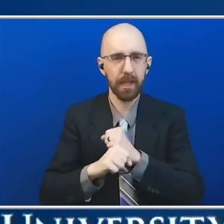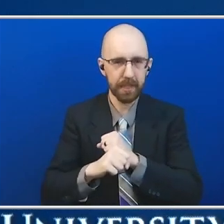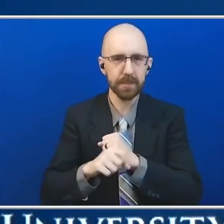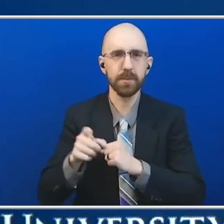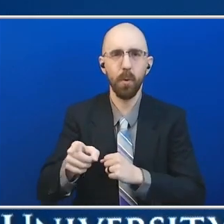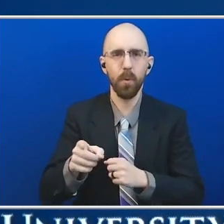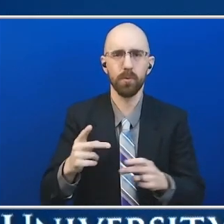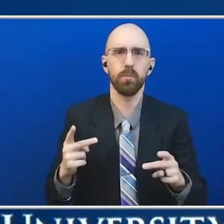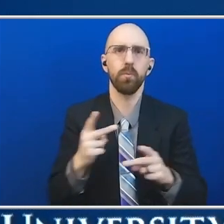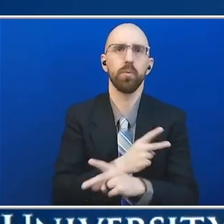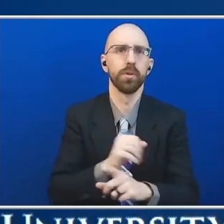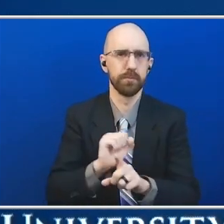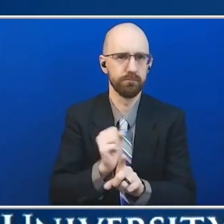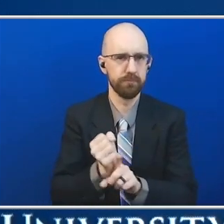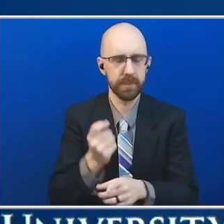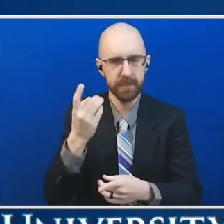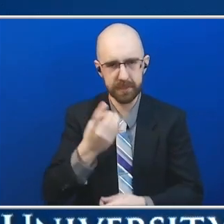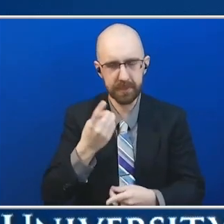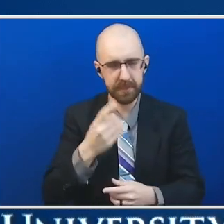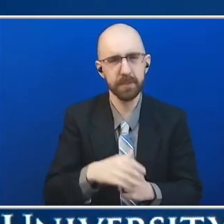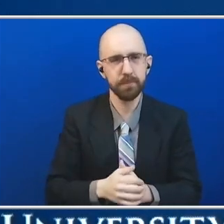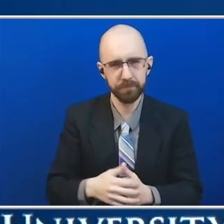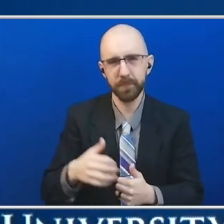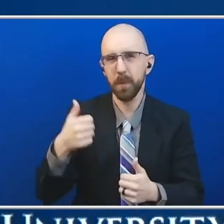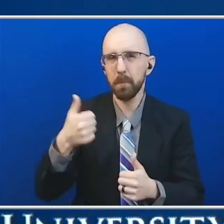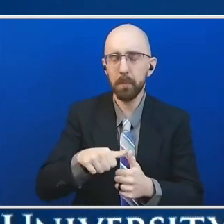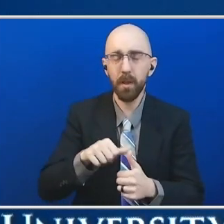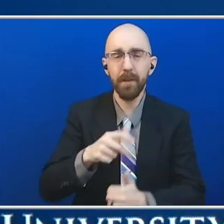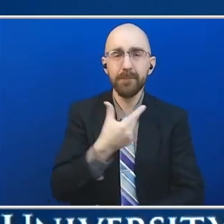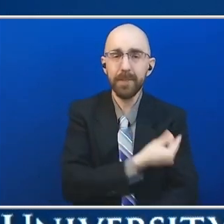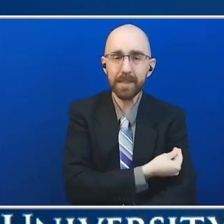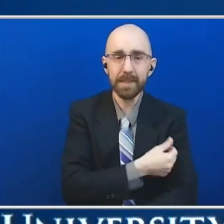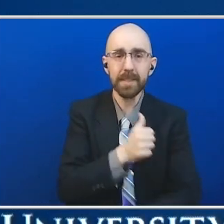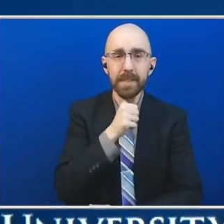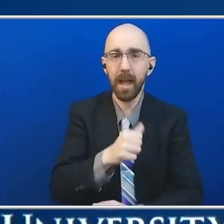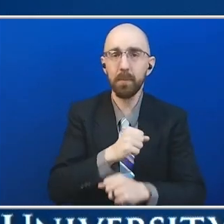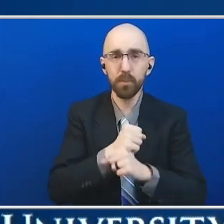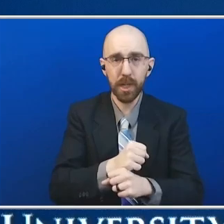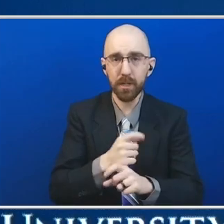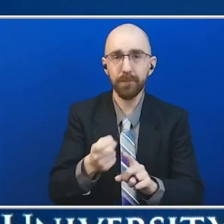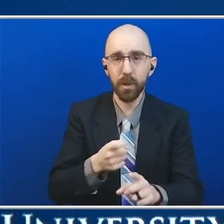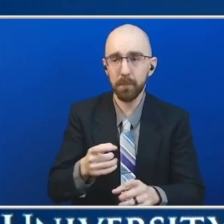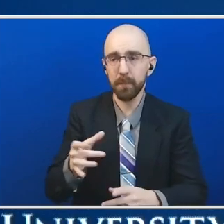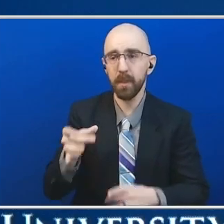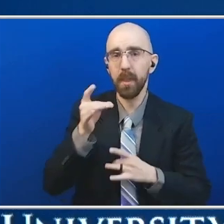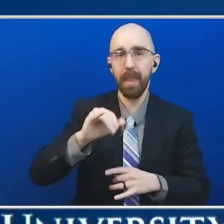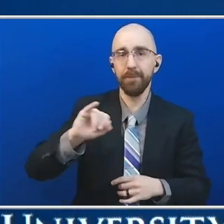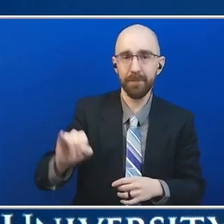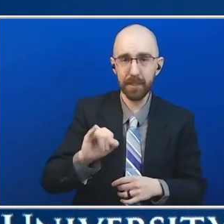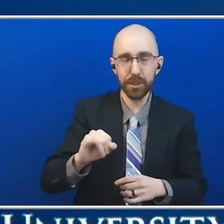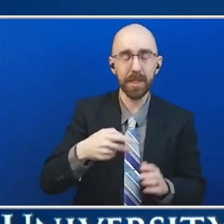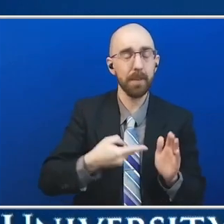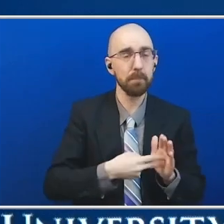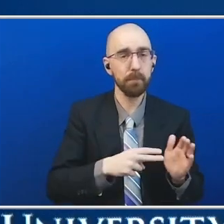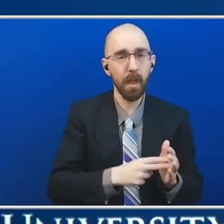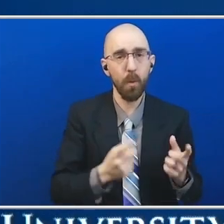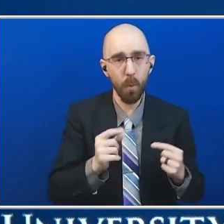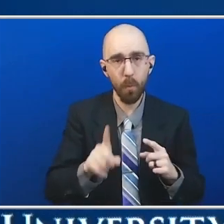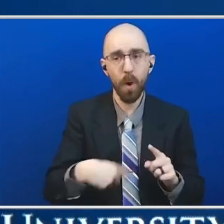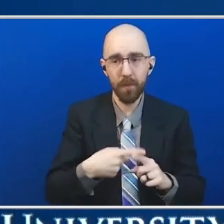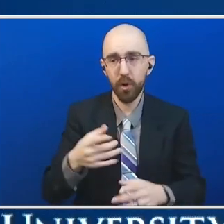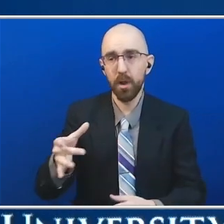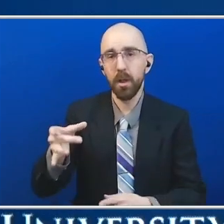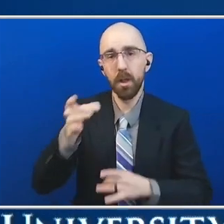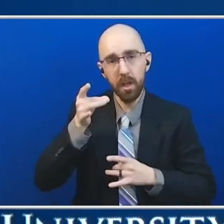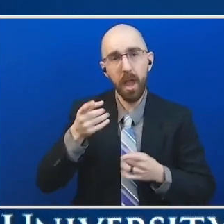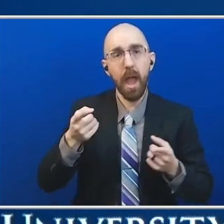of disease. Remember, vaccines are not to protect you from getting infected. What they are meant is, when you do get infected, protect you